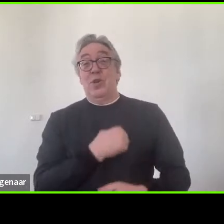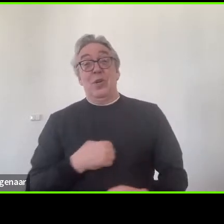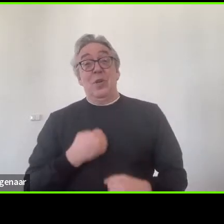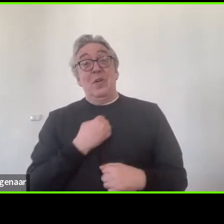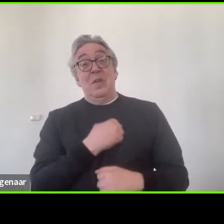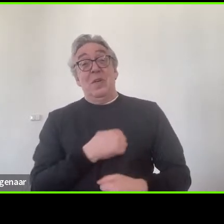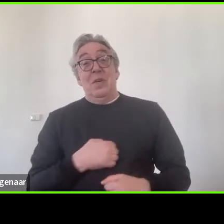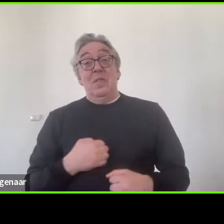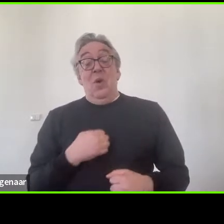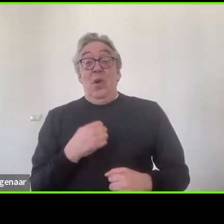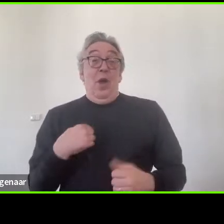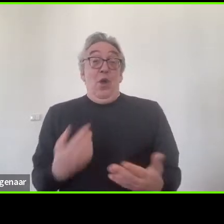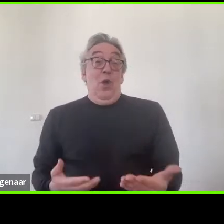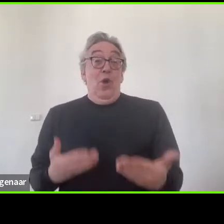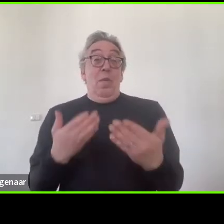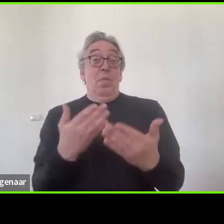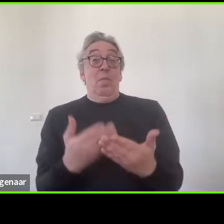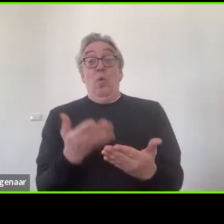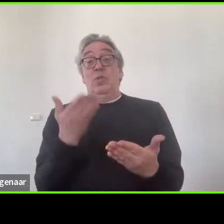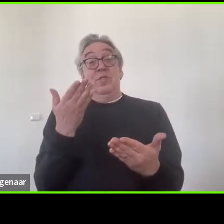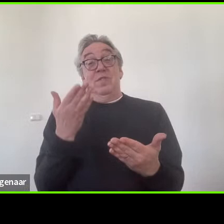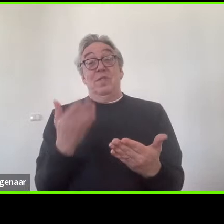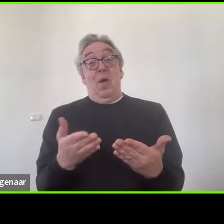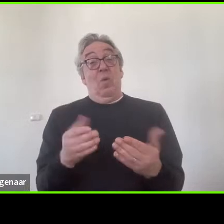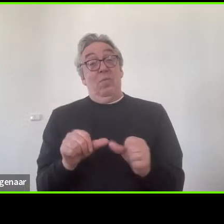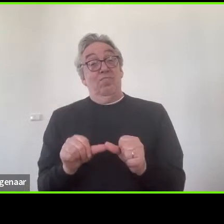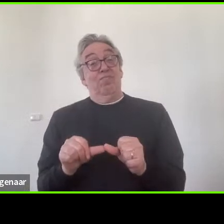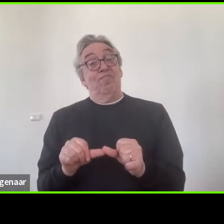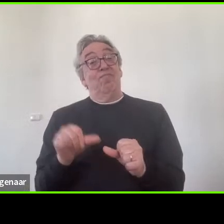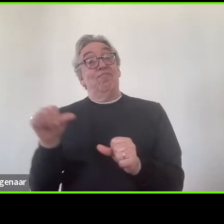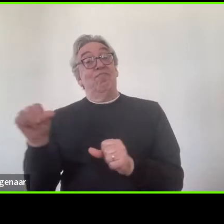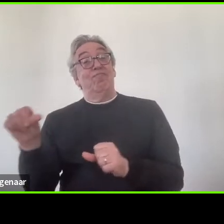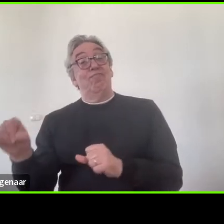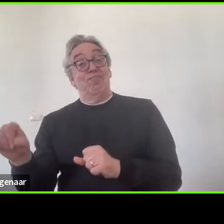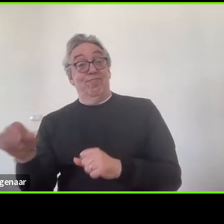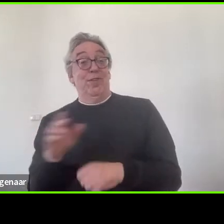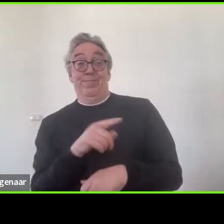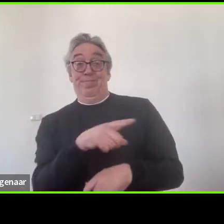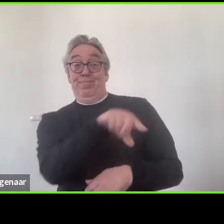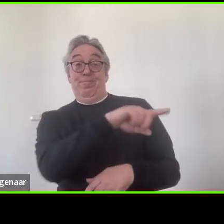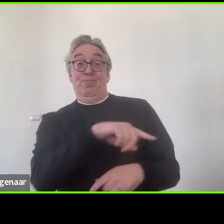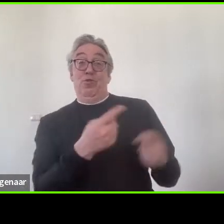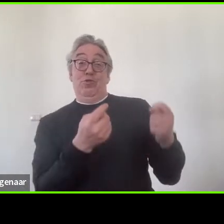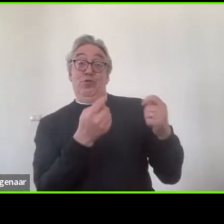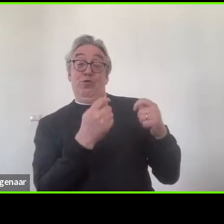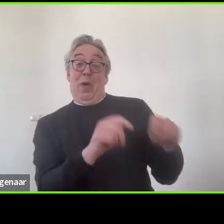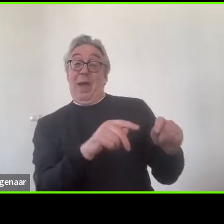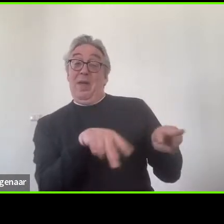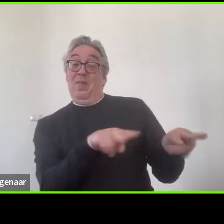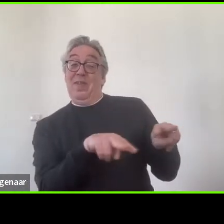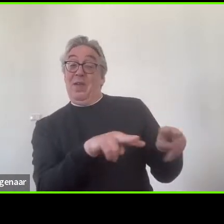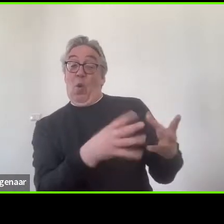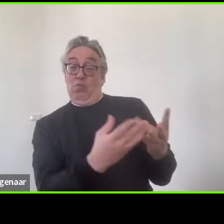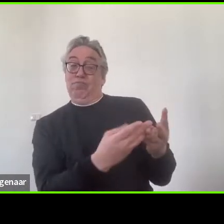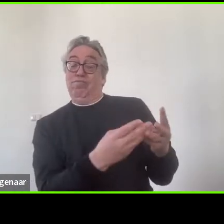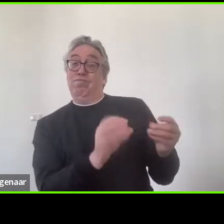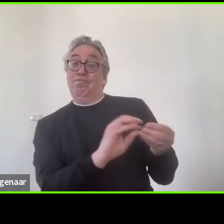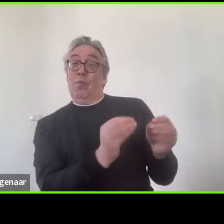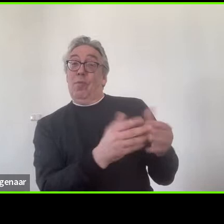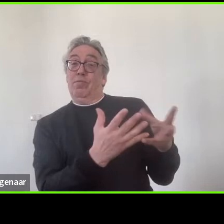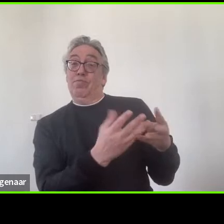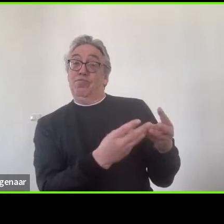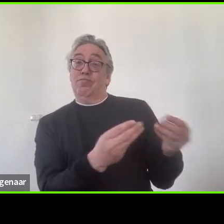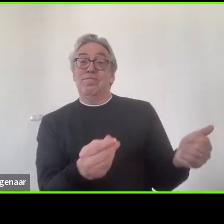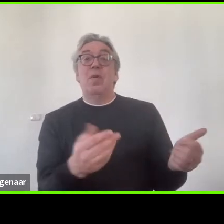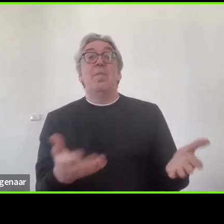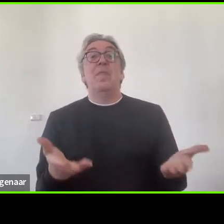this. We suggest that we are moving on and we'll try to have Mina's video on later on. I would now